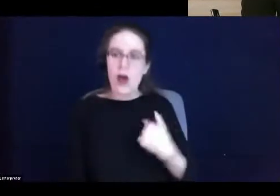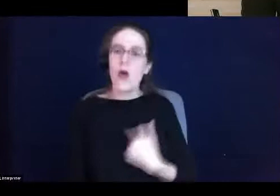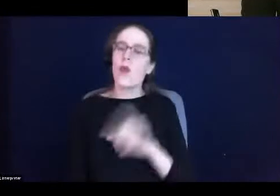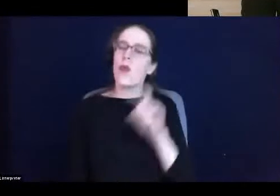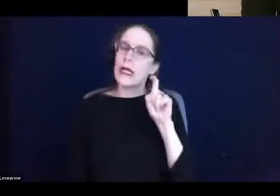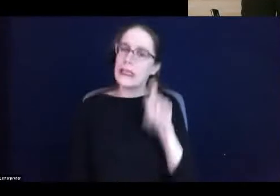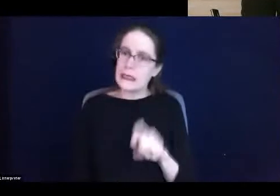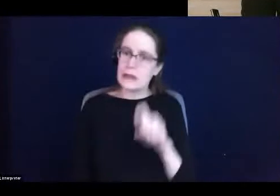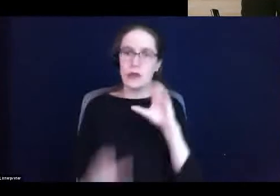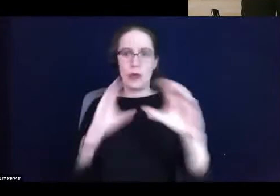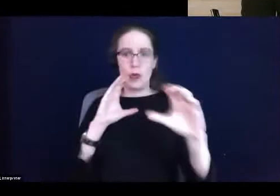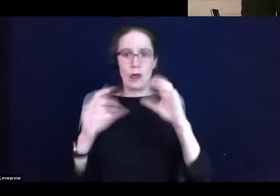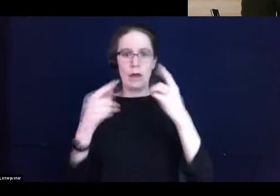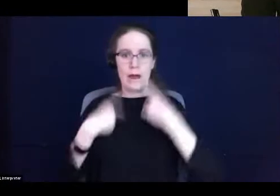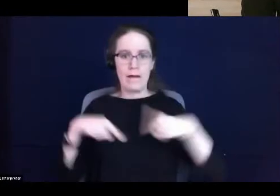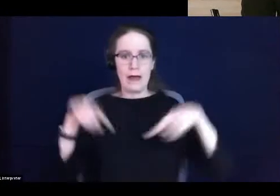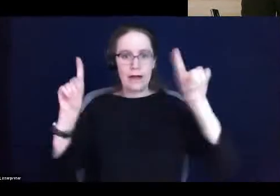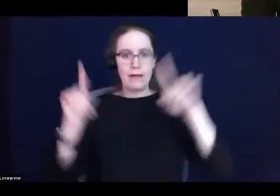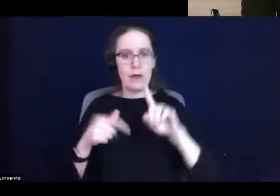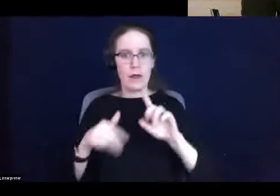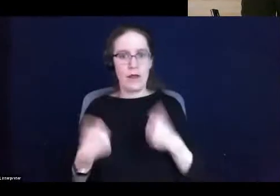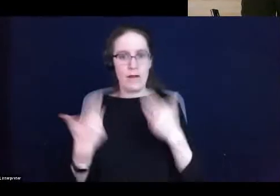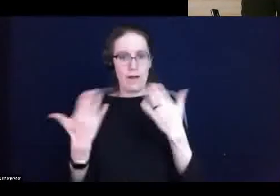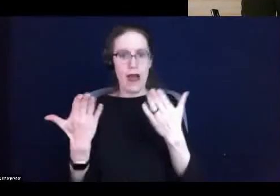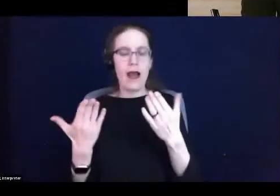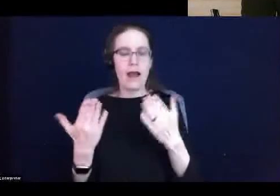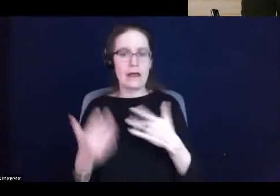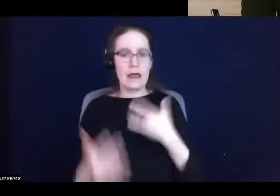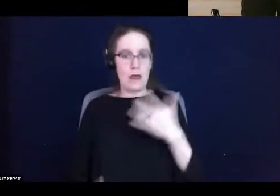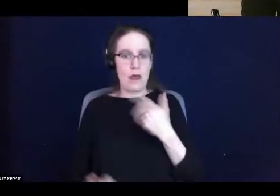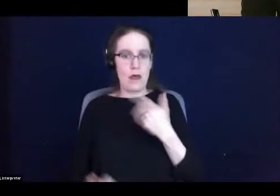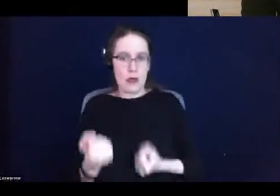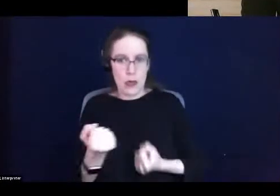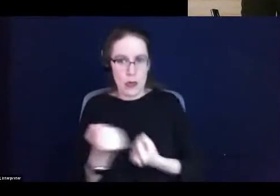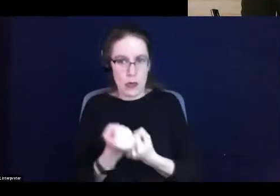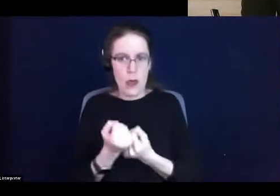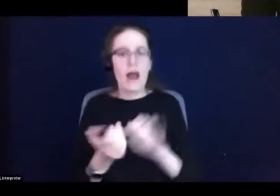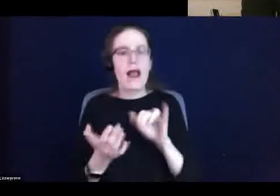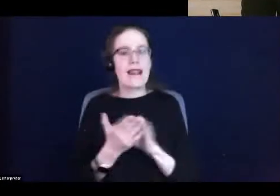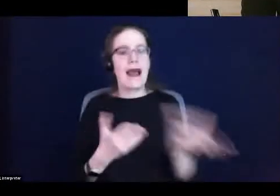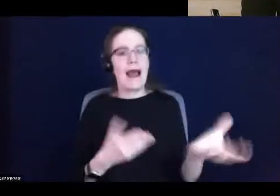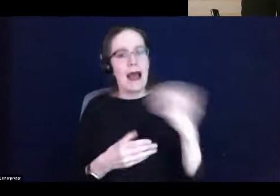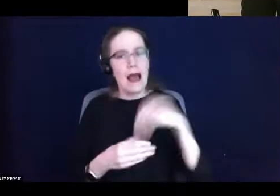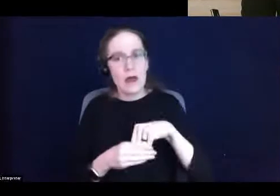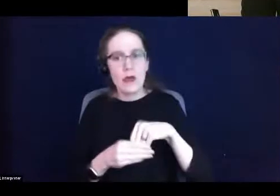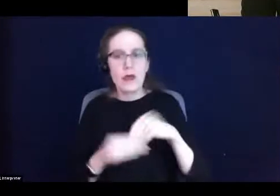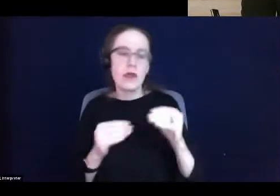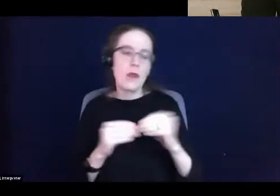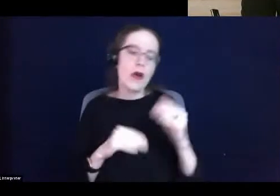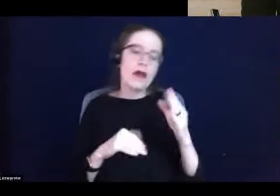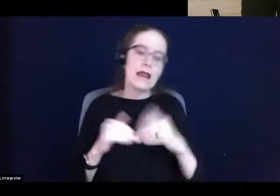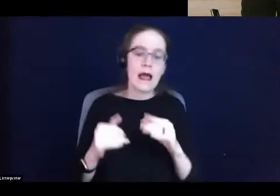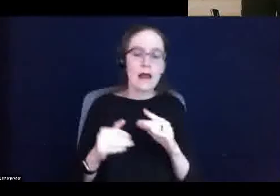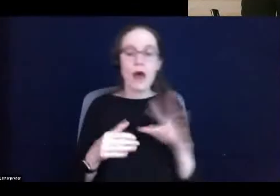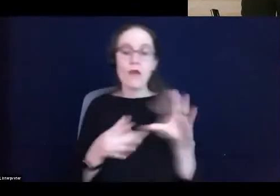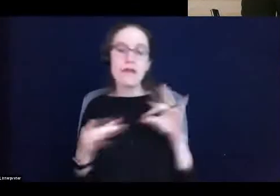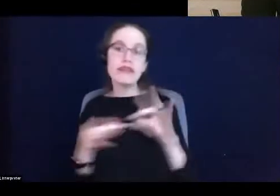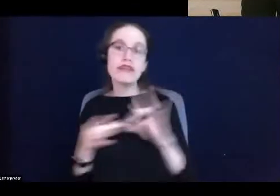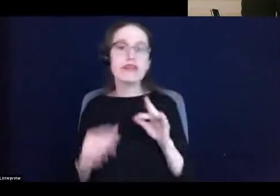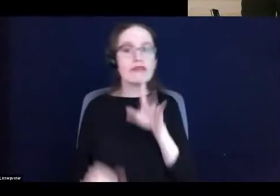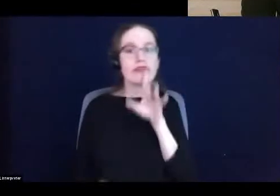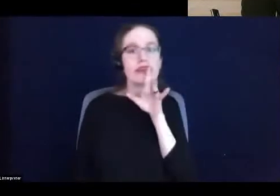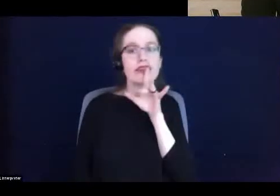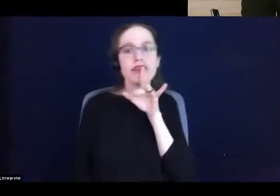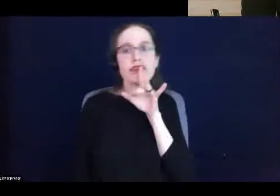when we provide emotional support. And that includes things beyond just talking really quickly or spitting out